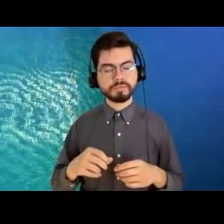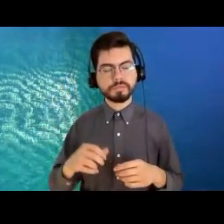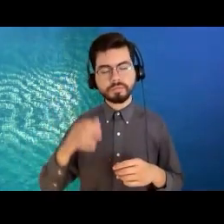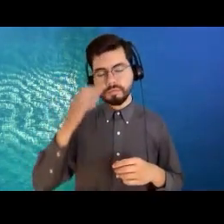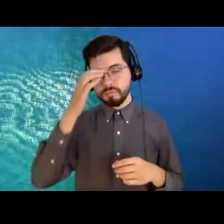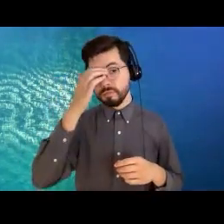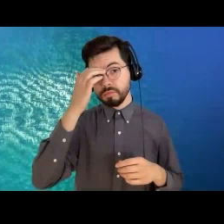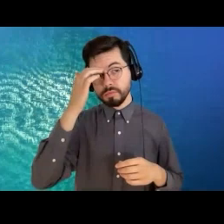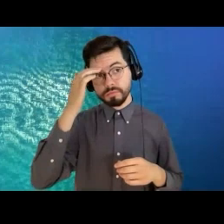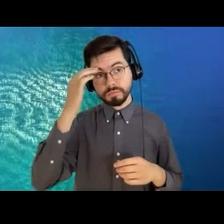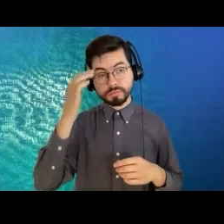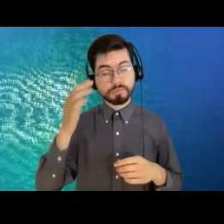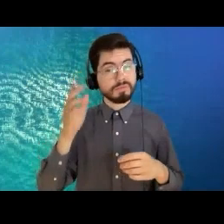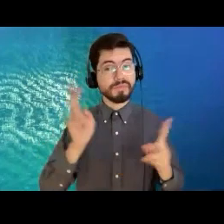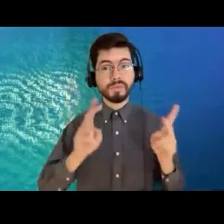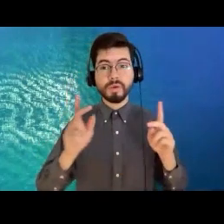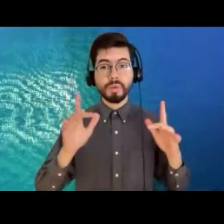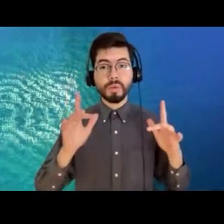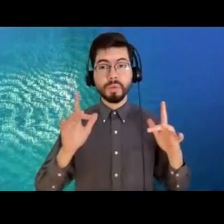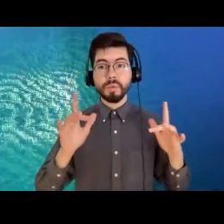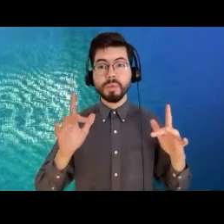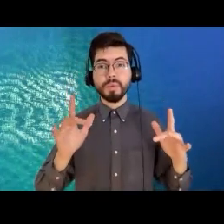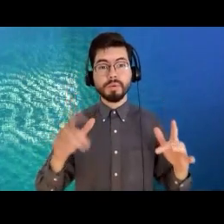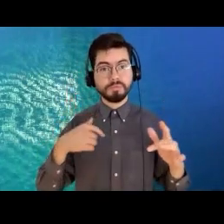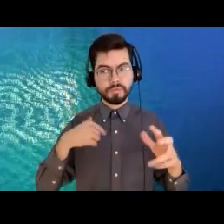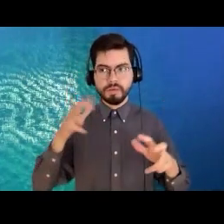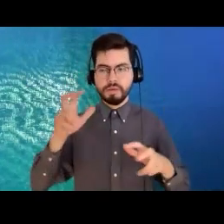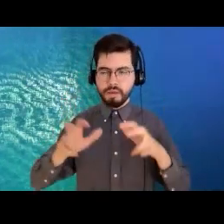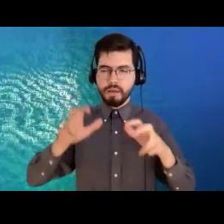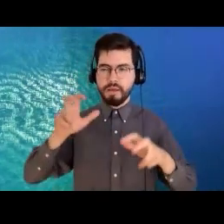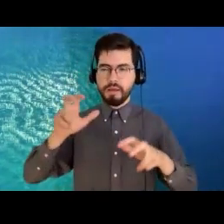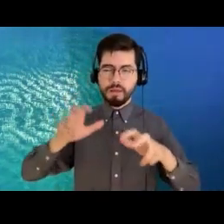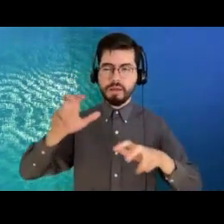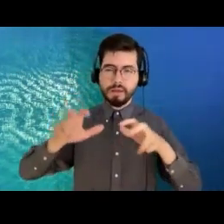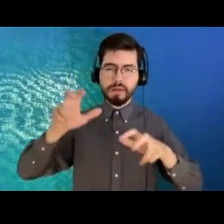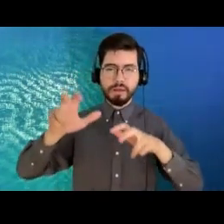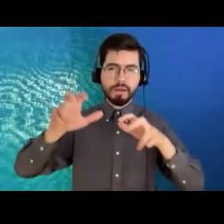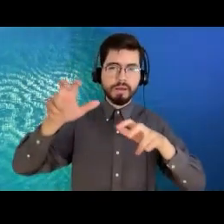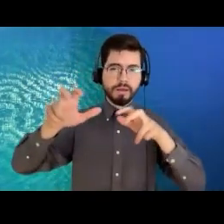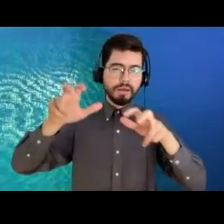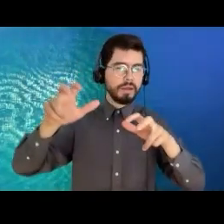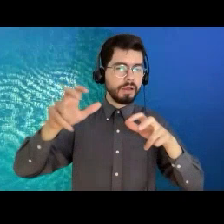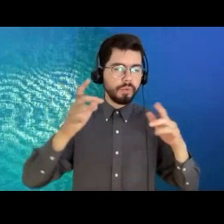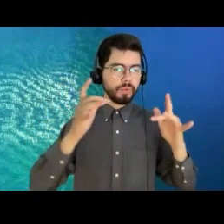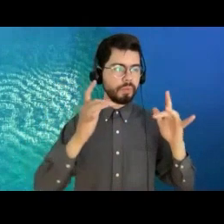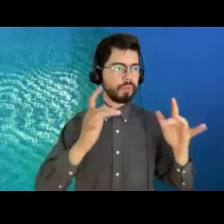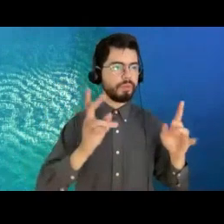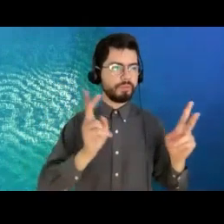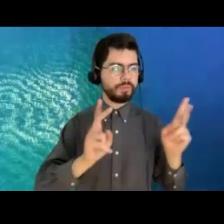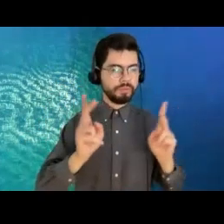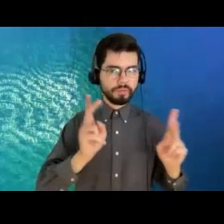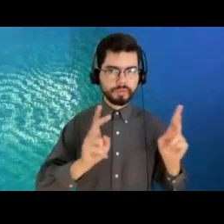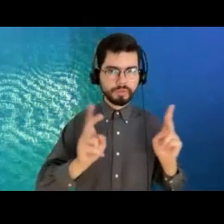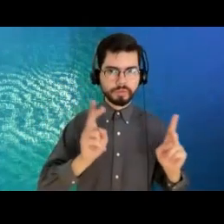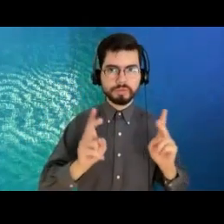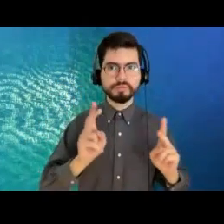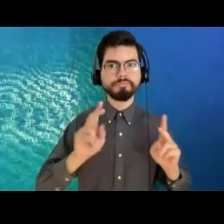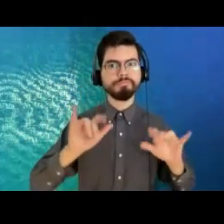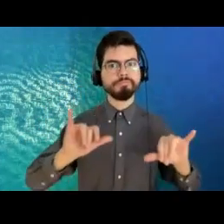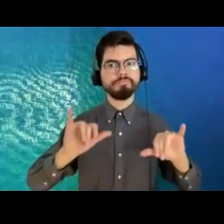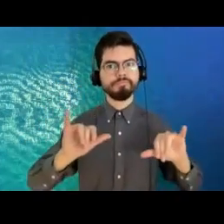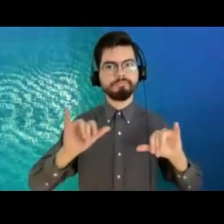didn't see anybody the entire hike, and that was a long day. Stuff like that, and that reminds me that you